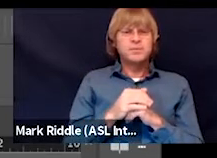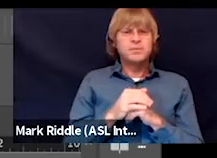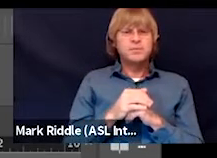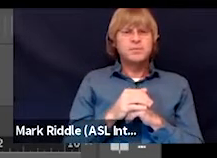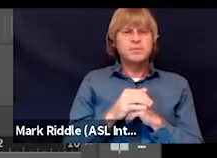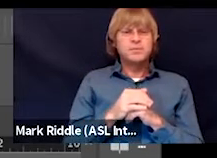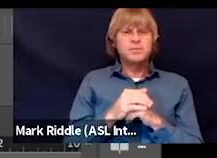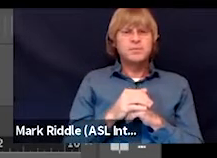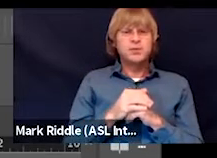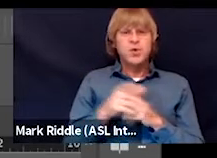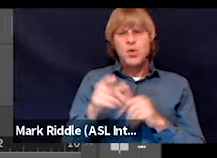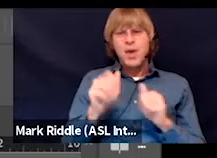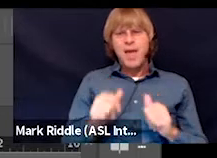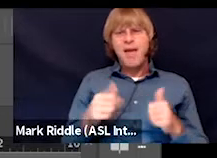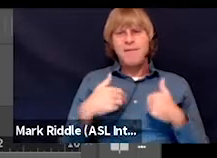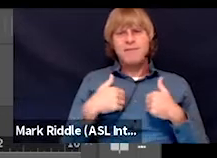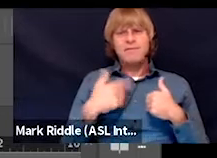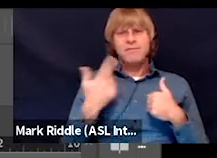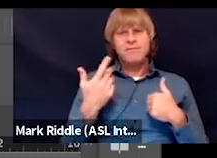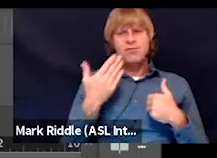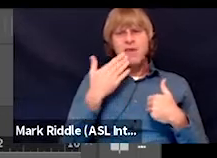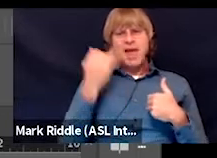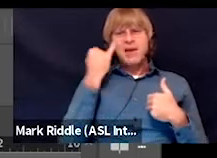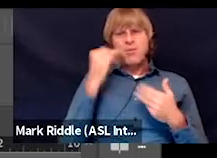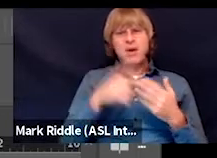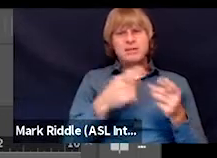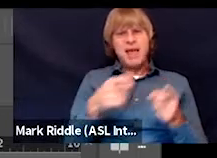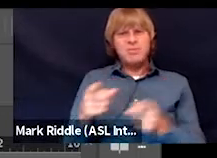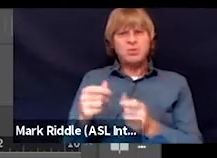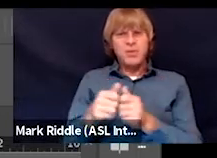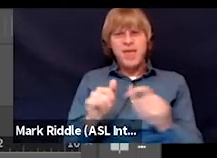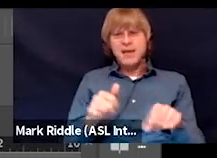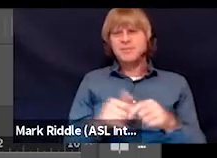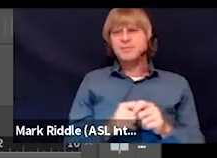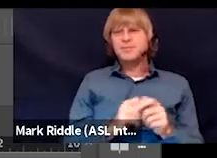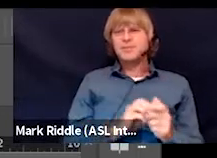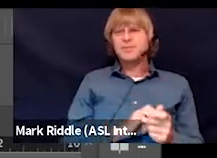So you can get an idea of what happens with that.